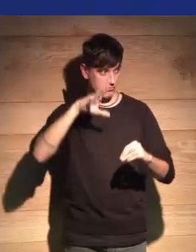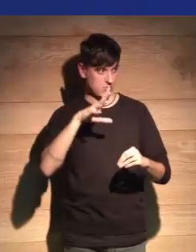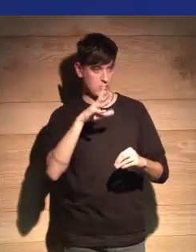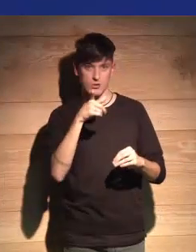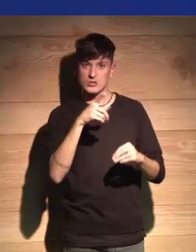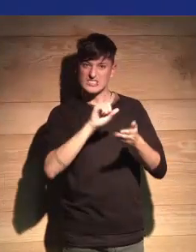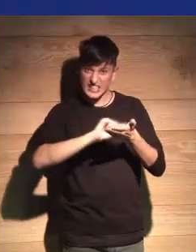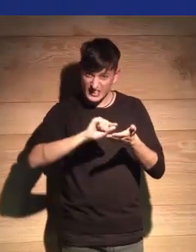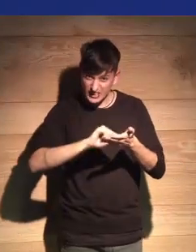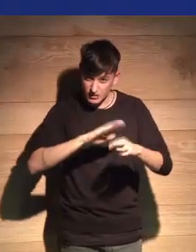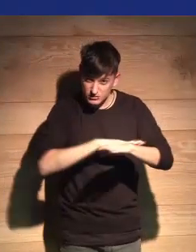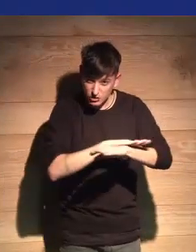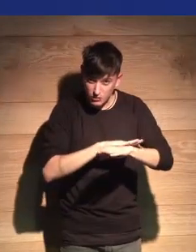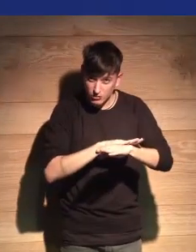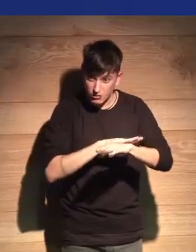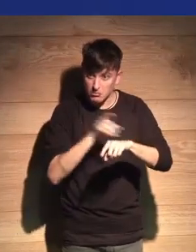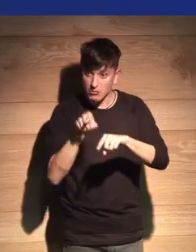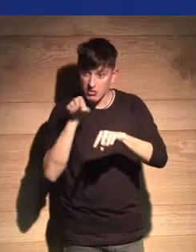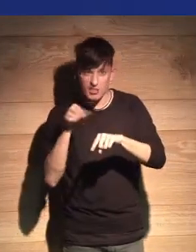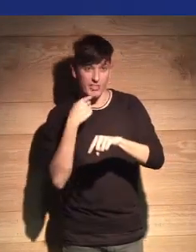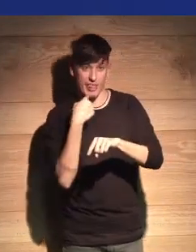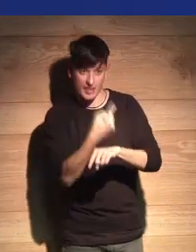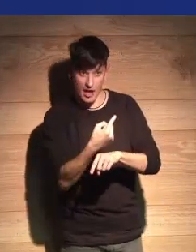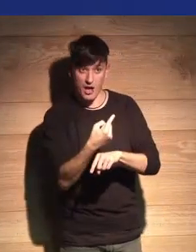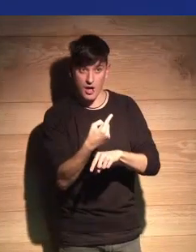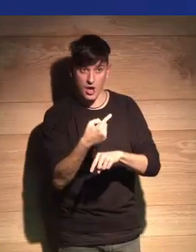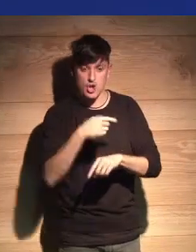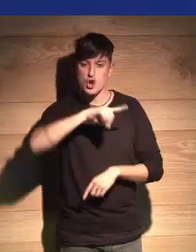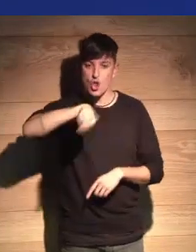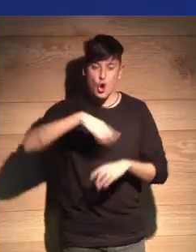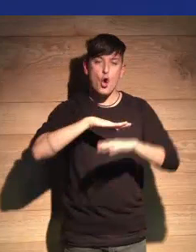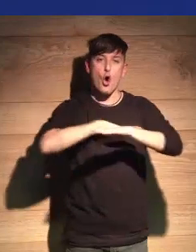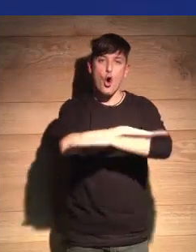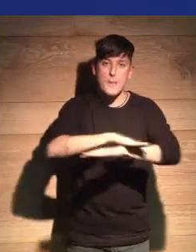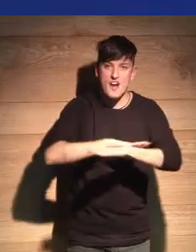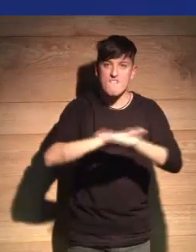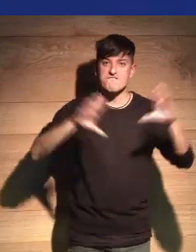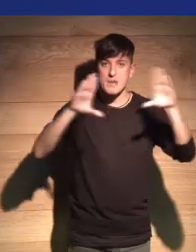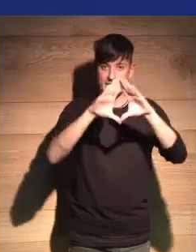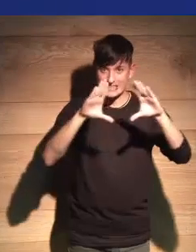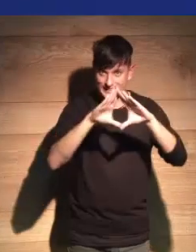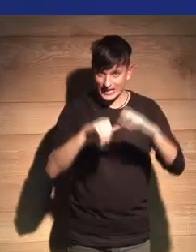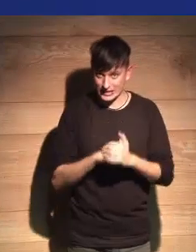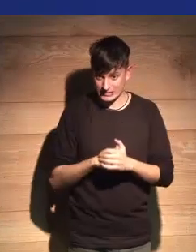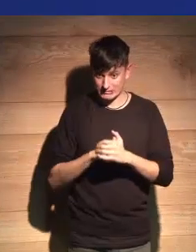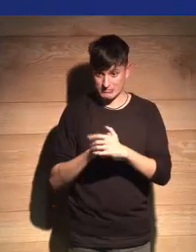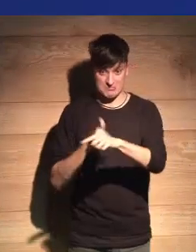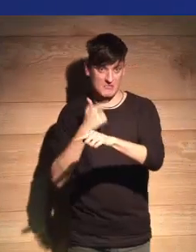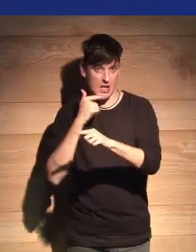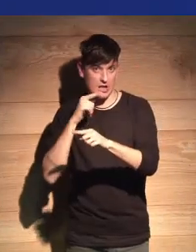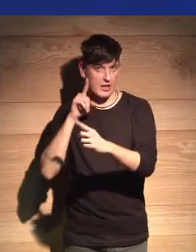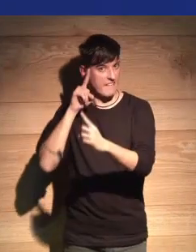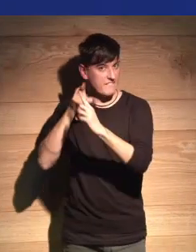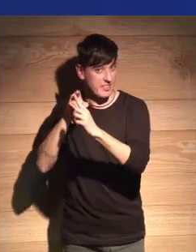high officials, and I was shocked to see that a deputy minister said, "We are a